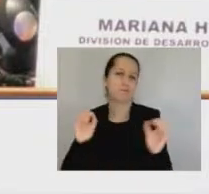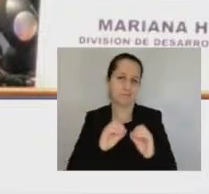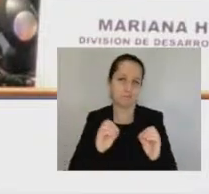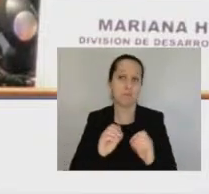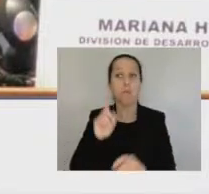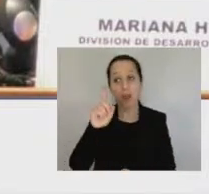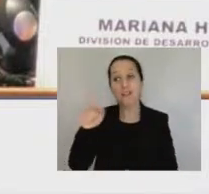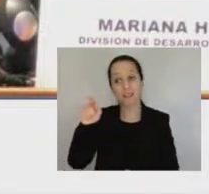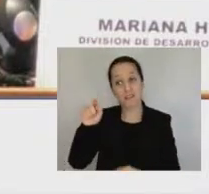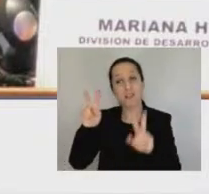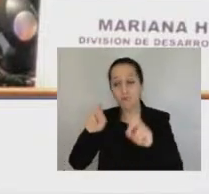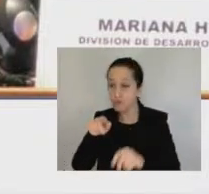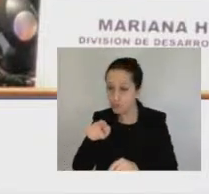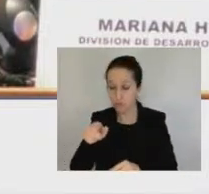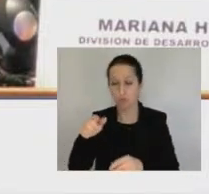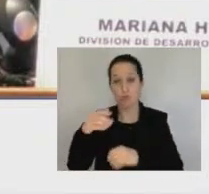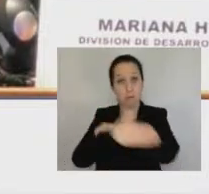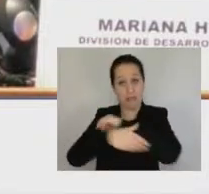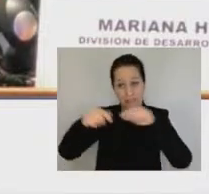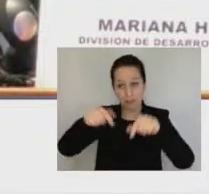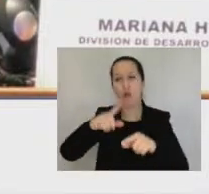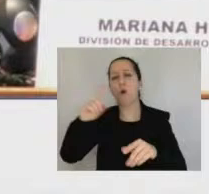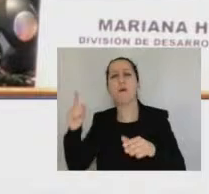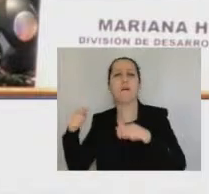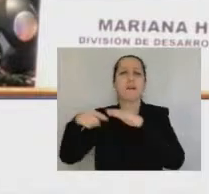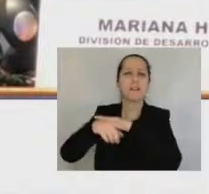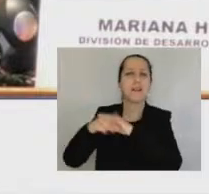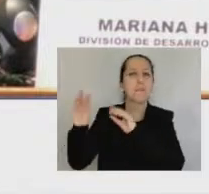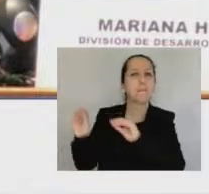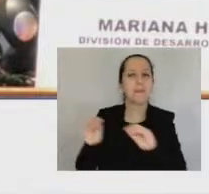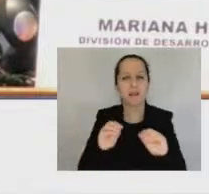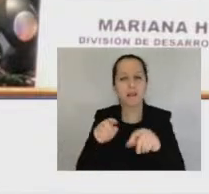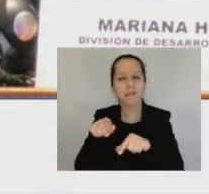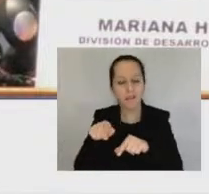the migratory status.